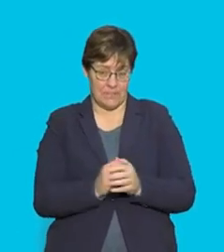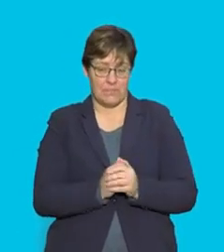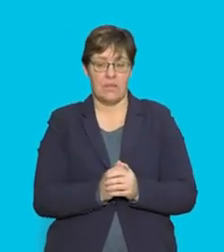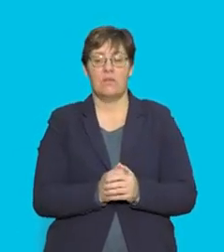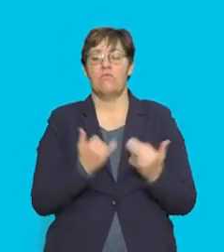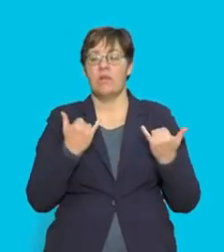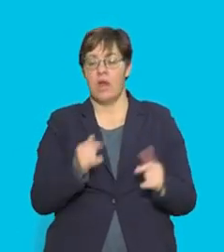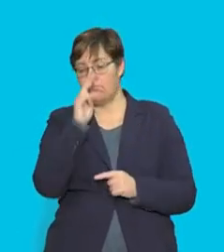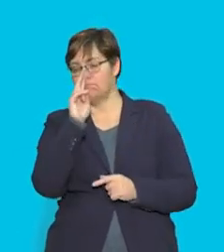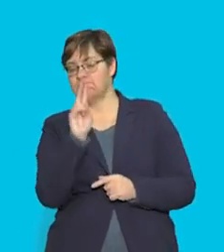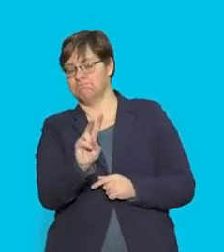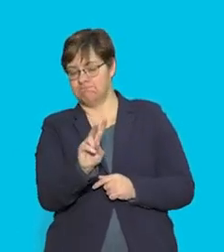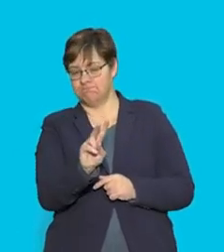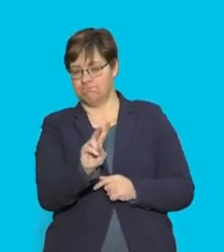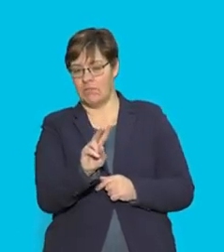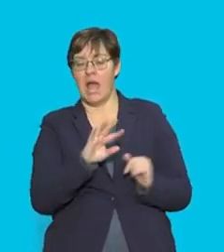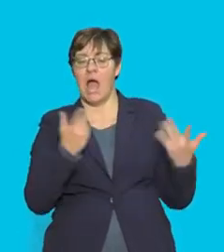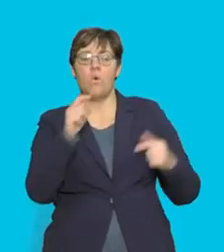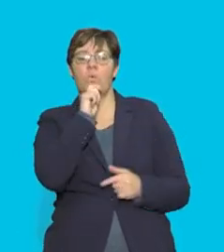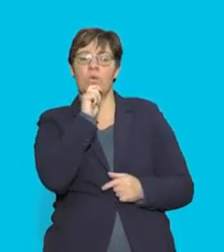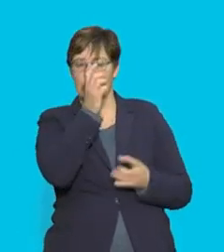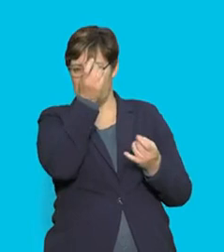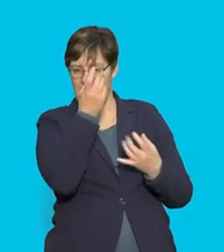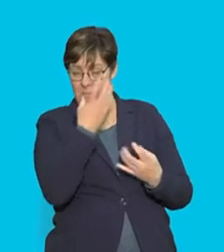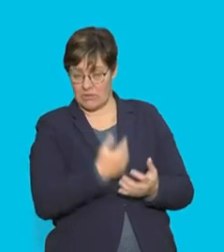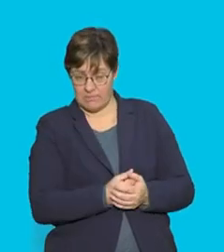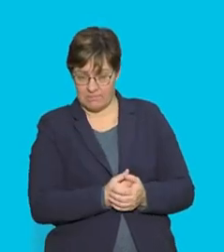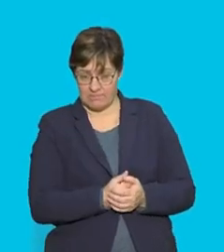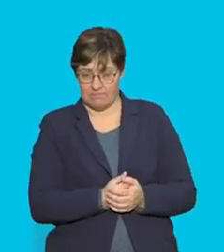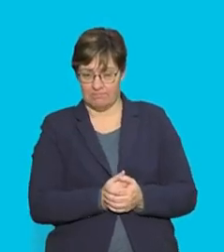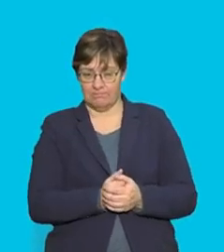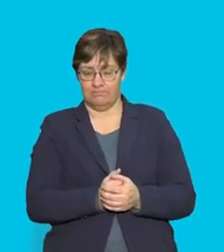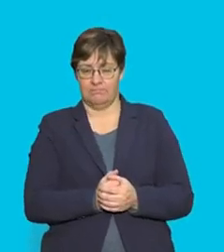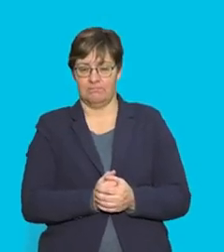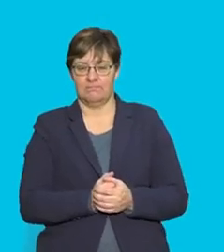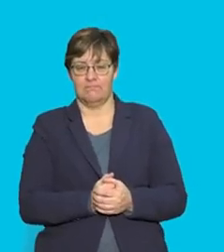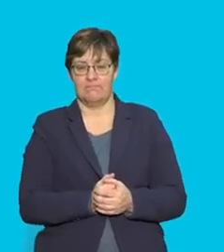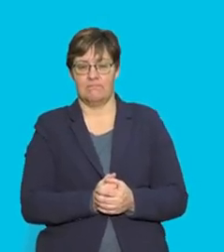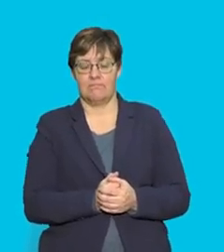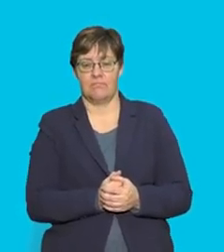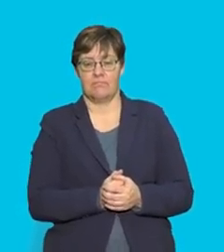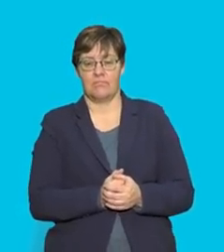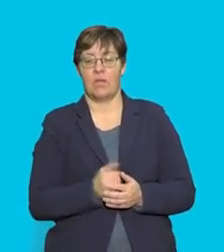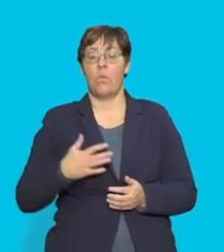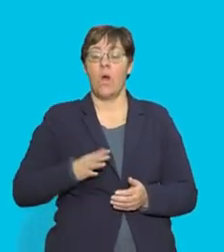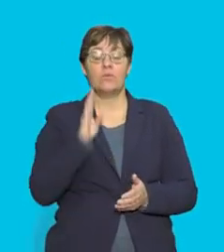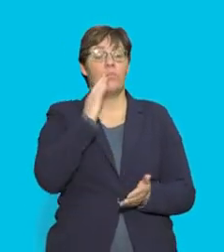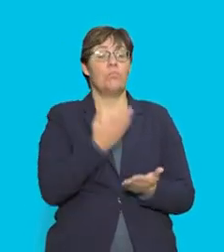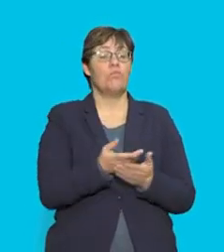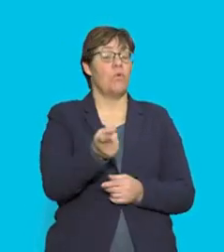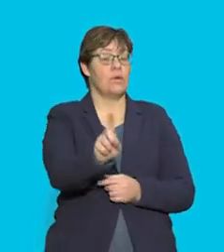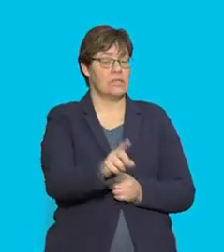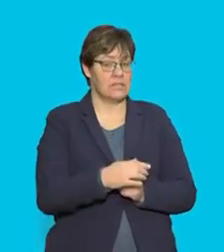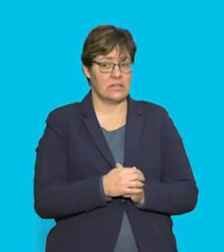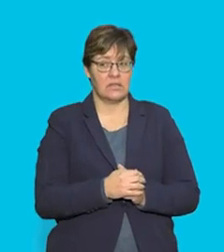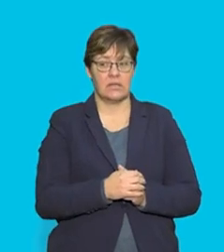for now, let's just see how we can use that after what I've just mentioned now. So they want us to prove